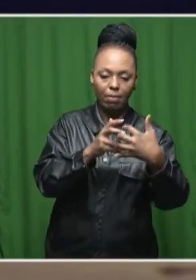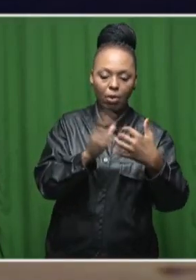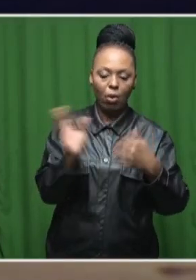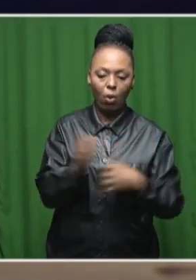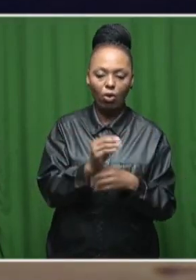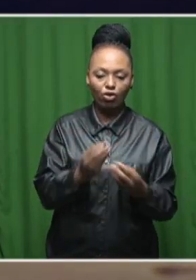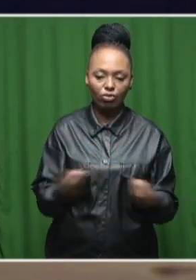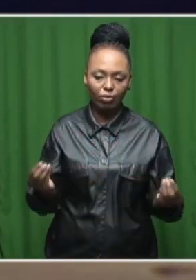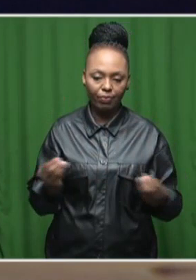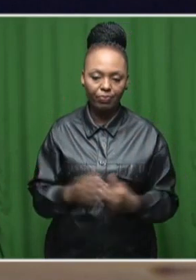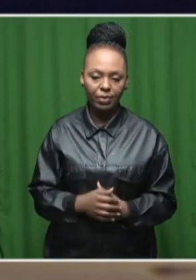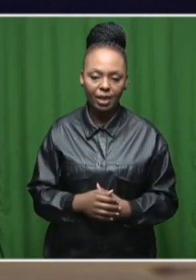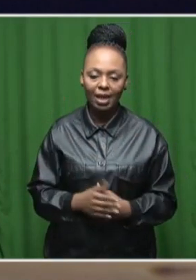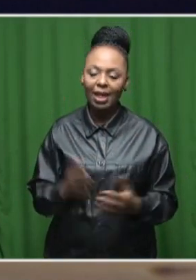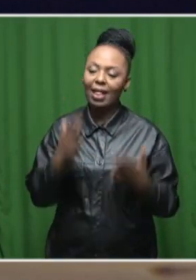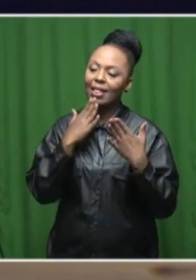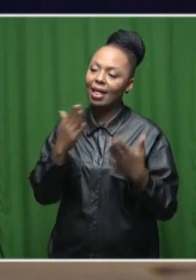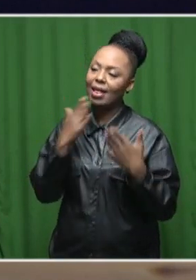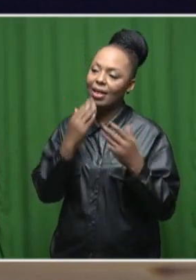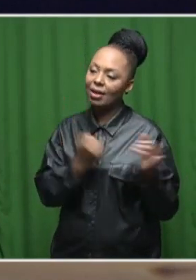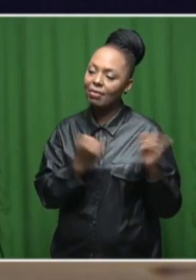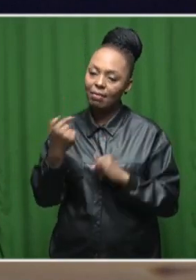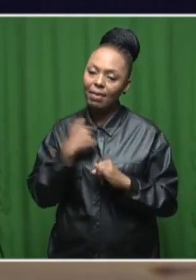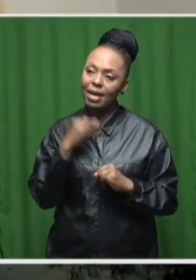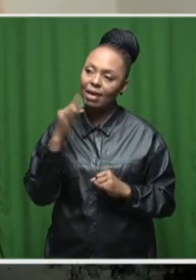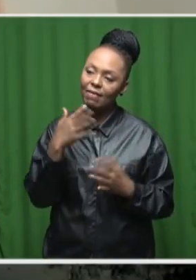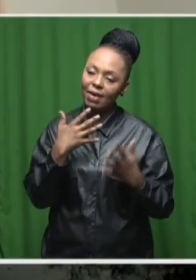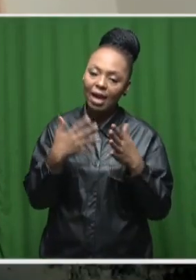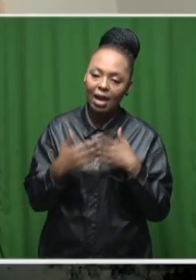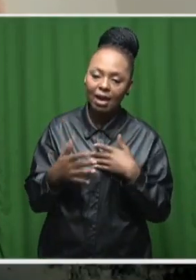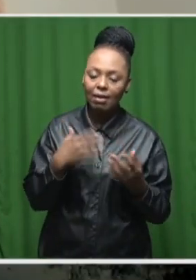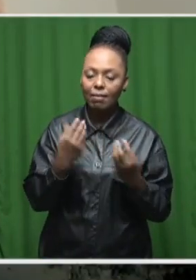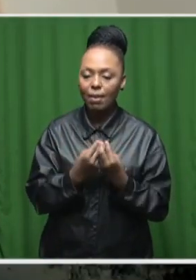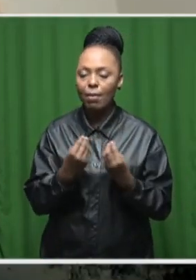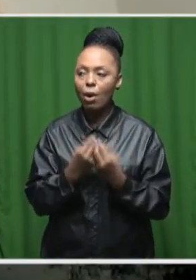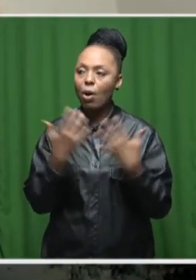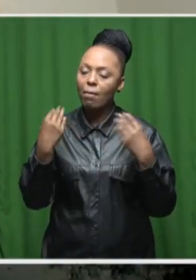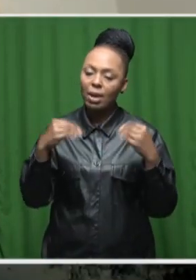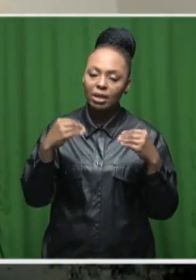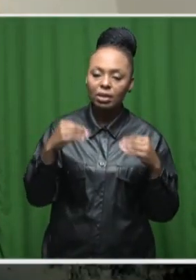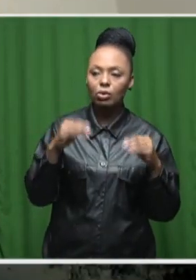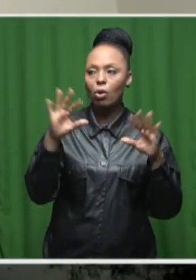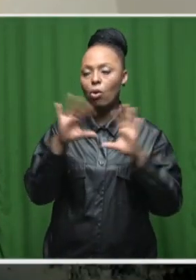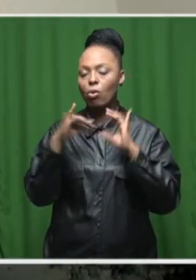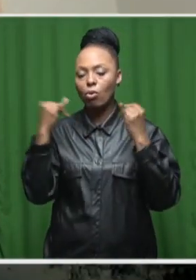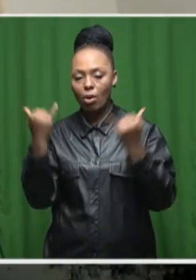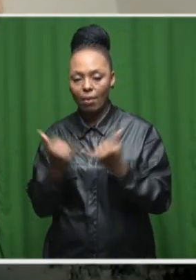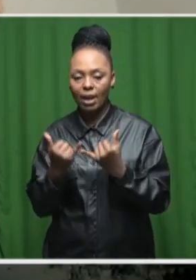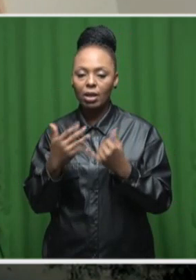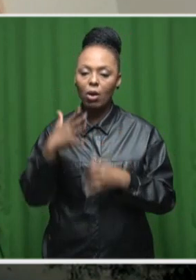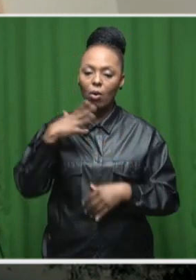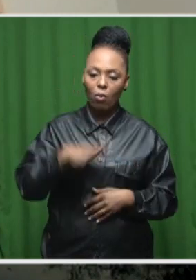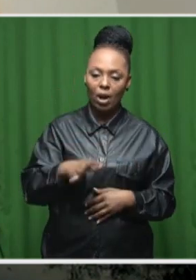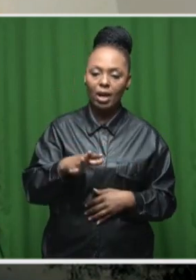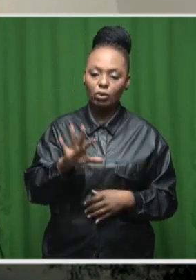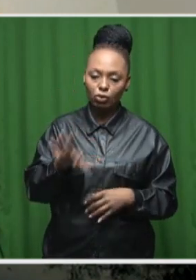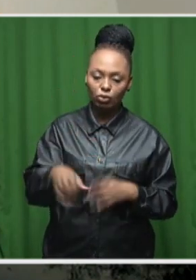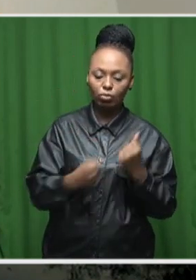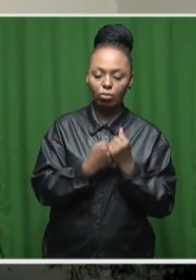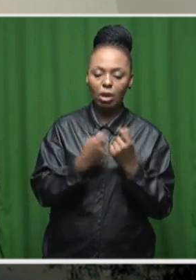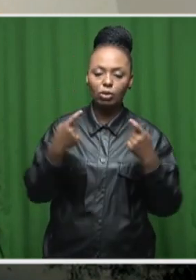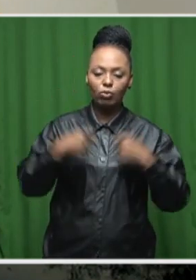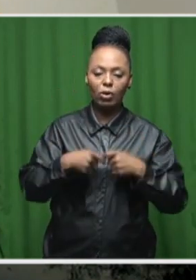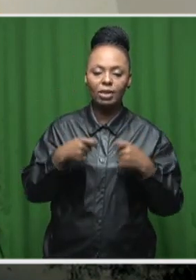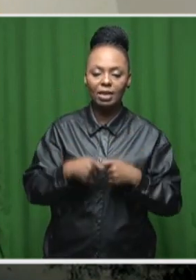Thank you so much for joining us this morning. Thank you for having us on the show. And if there are any corporates or any businesses out there that would like to sponsor